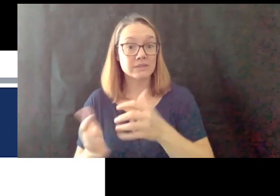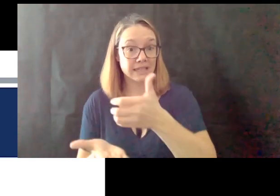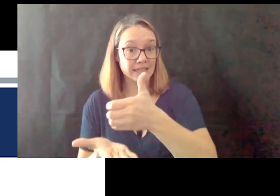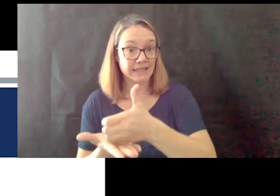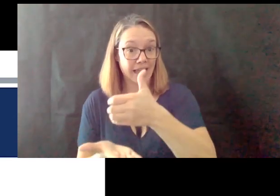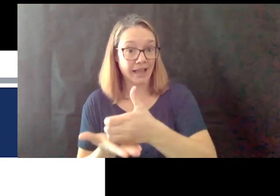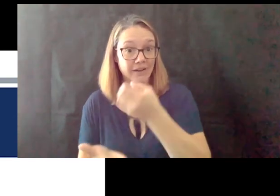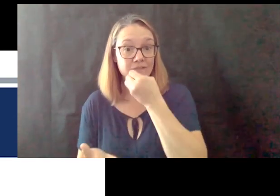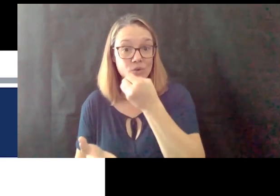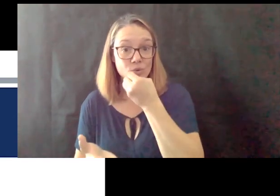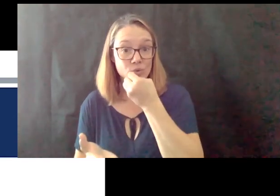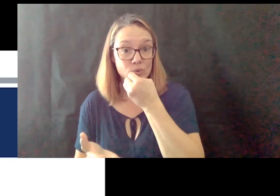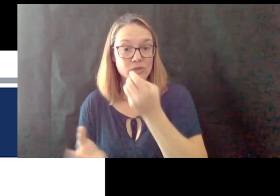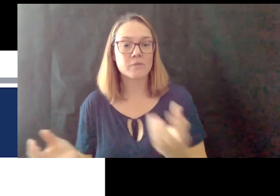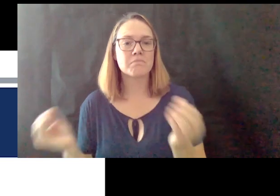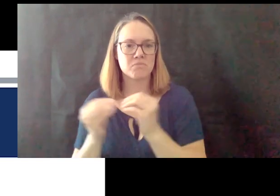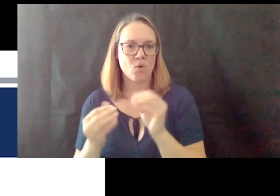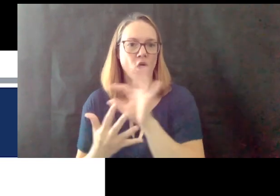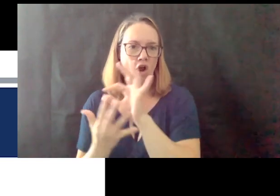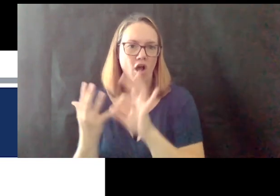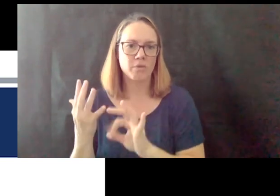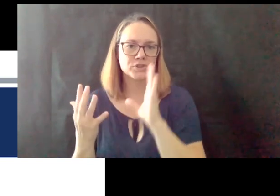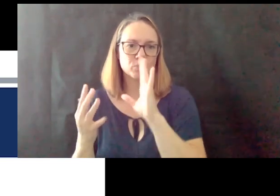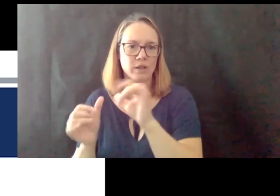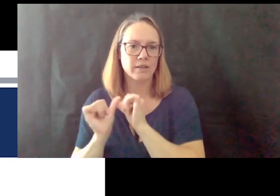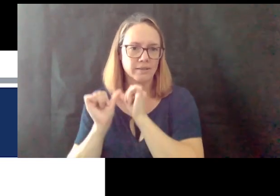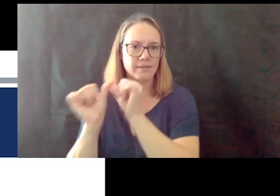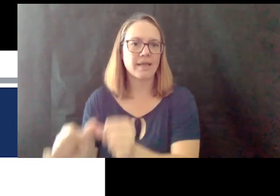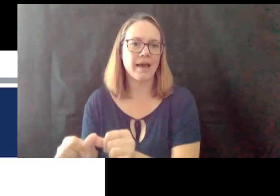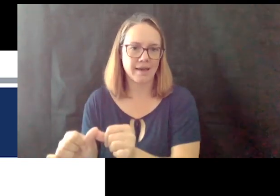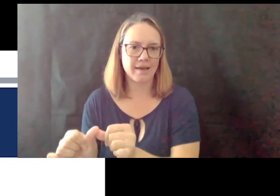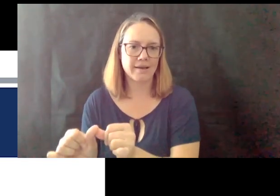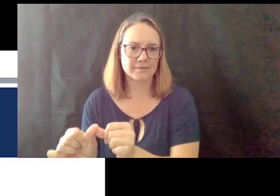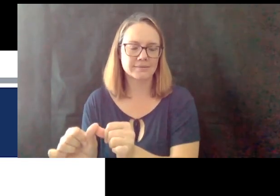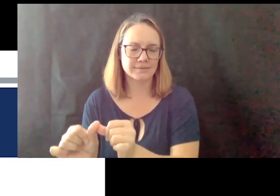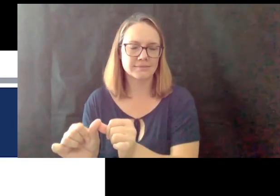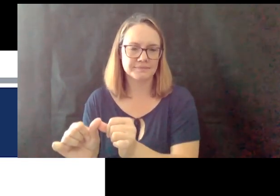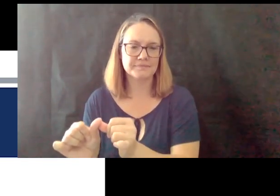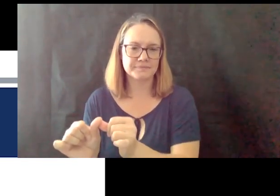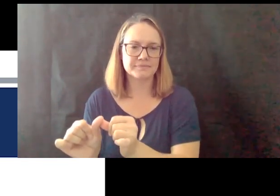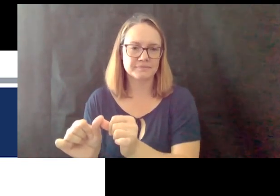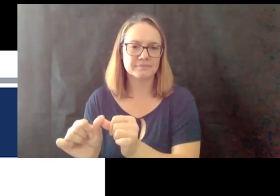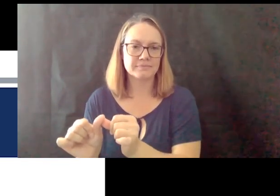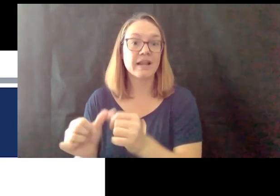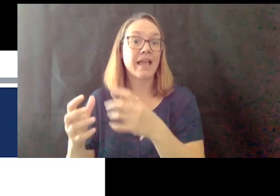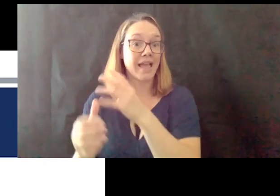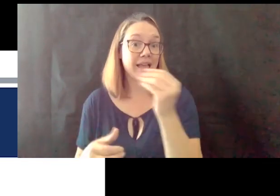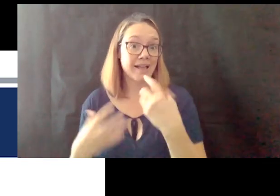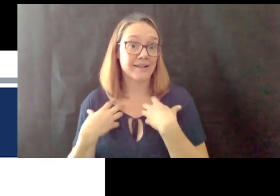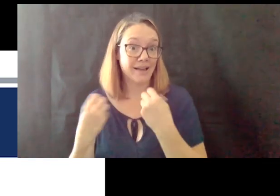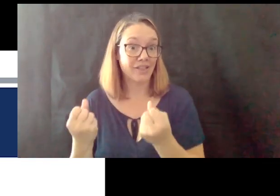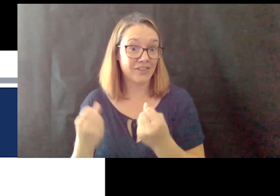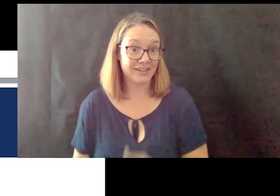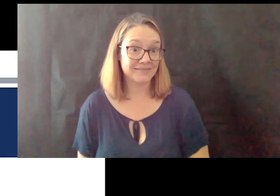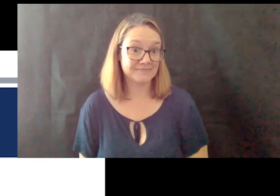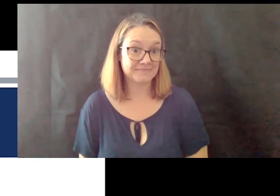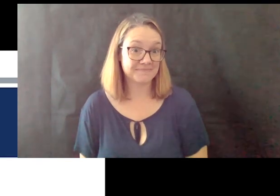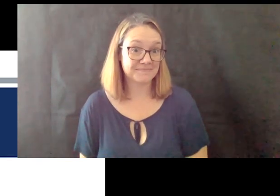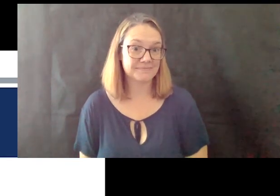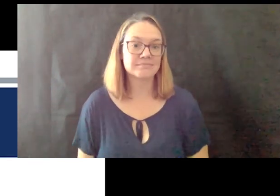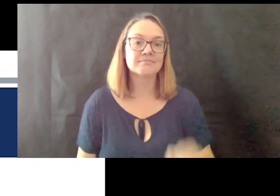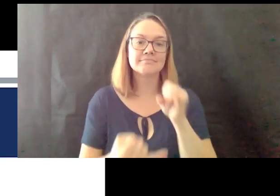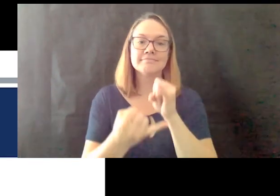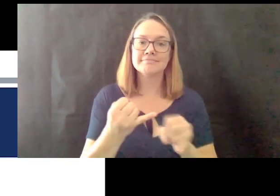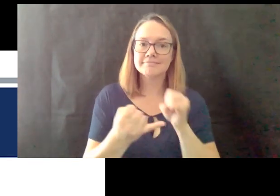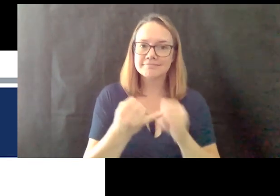As well, frozen and canned foods can also provide you with other options that will, you know, help you with the shelf life as well as be healthy for